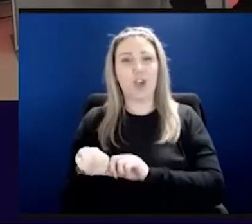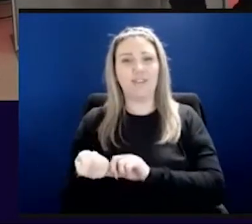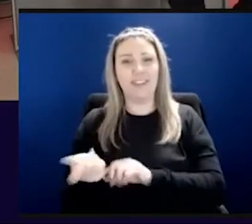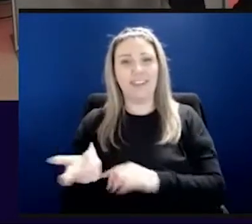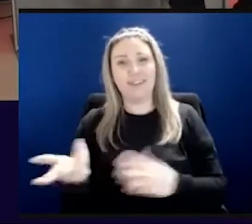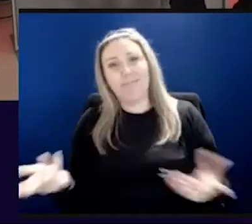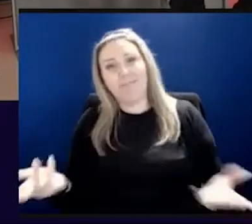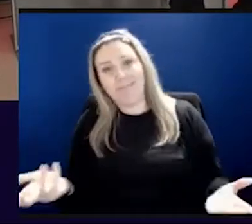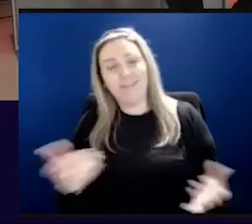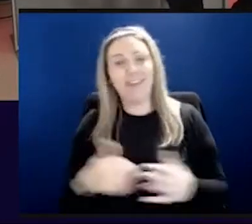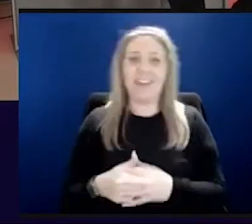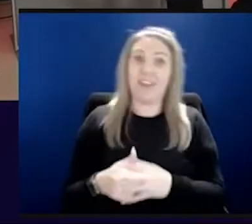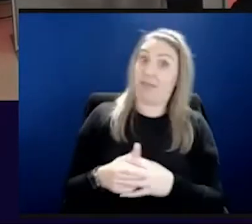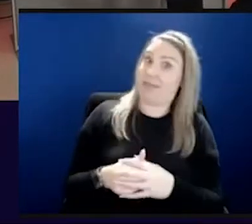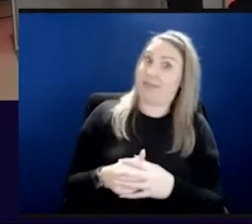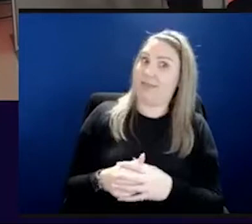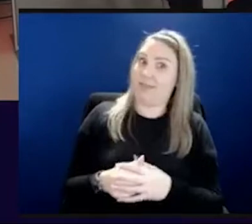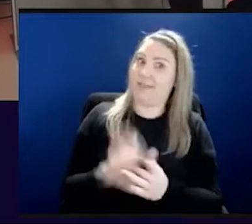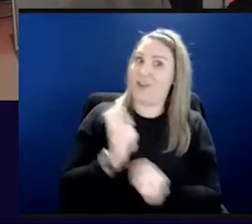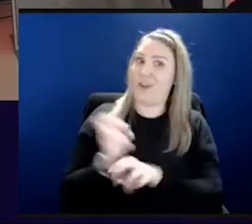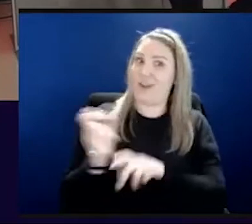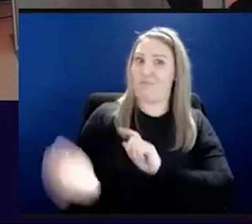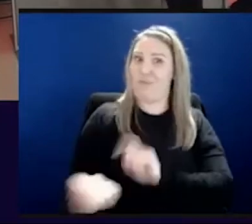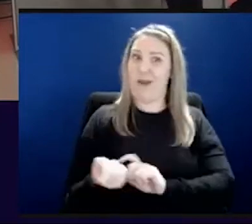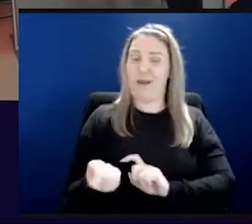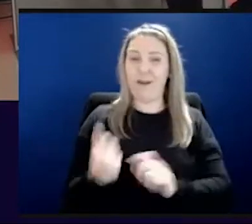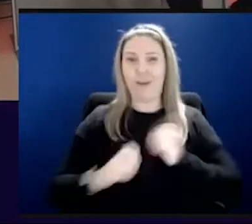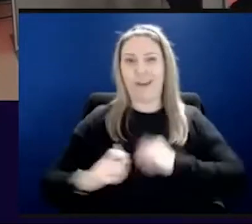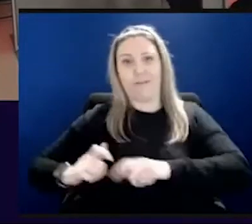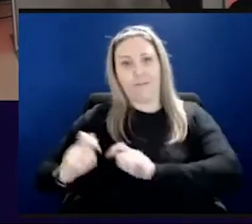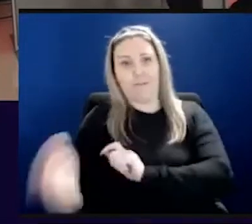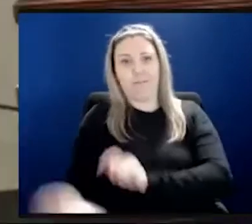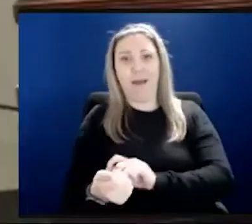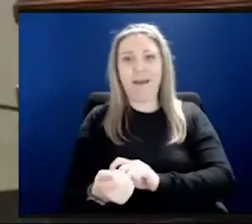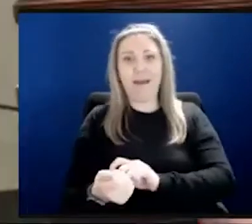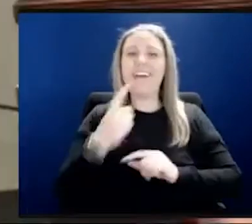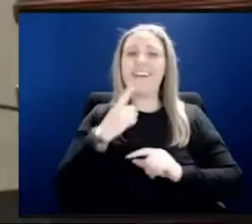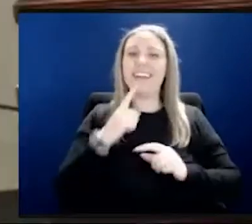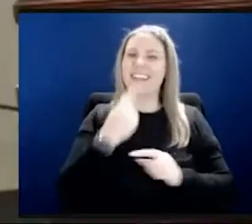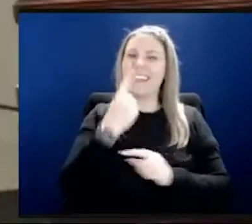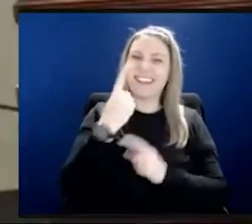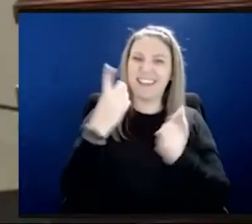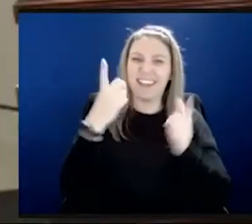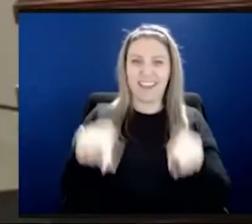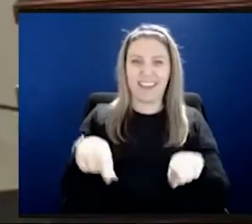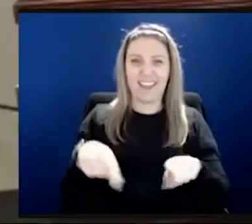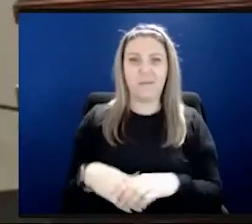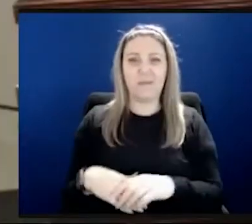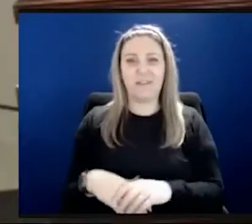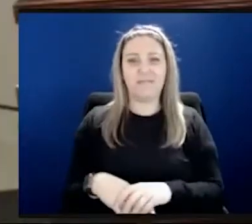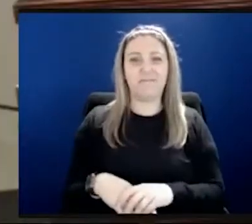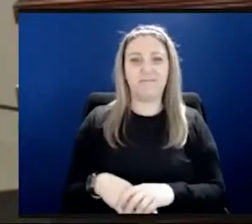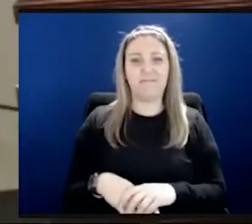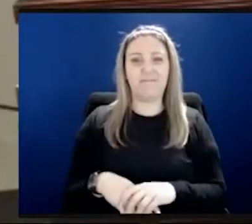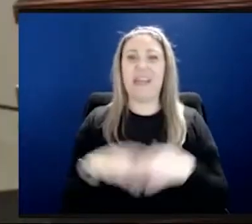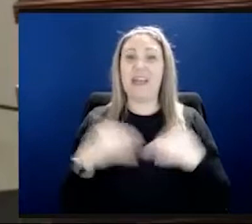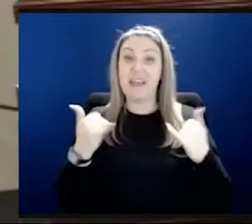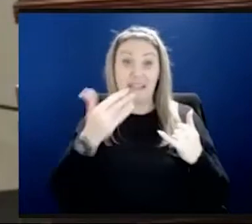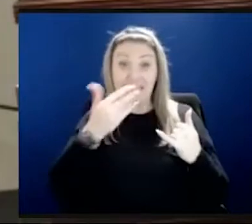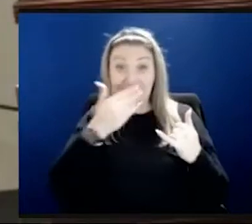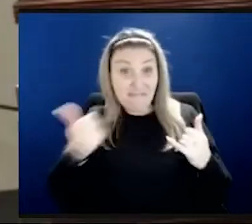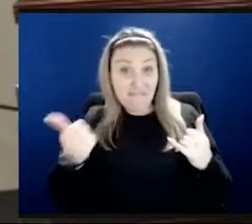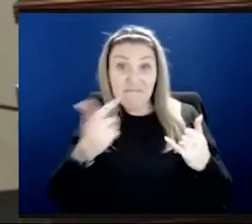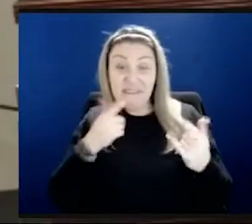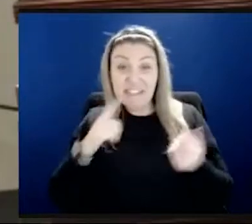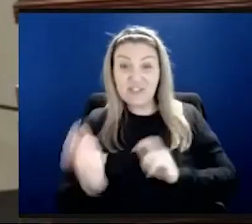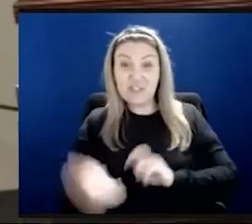of a swing. Probably got a little aggressive on the swing, is what Okay. I'm thinking happened. And I played the best game ever, but that was the last